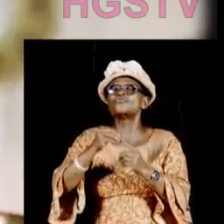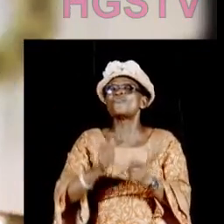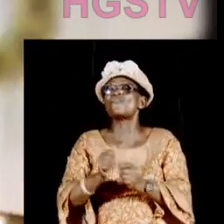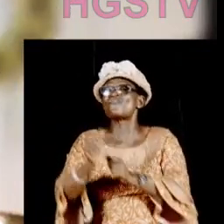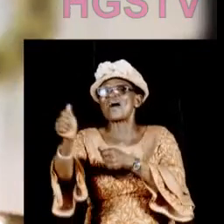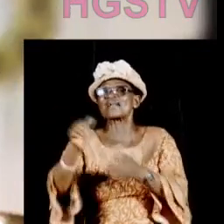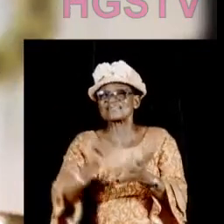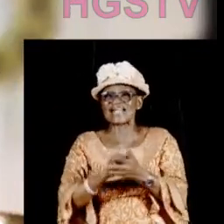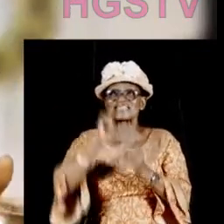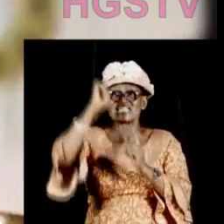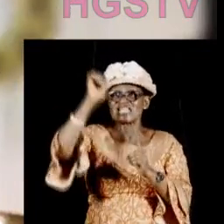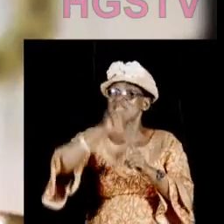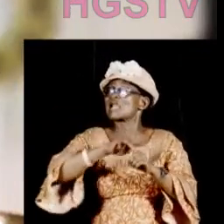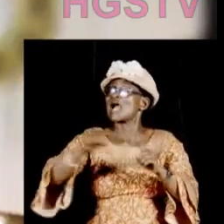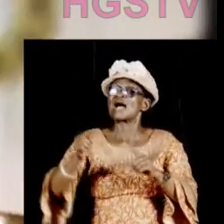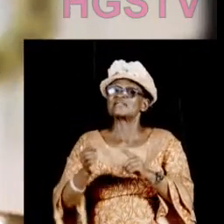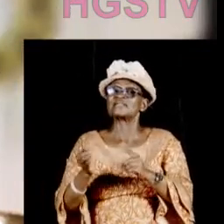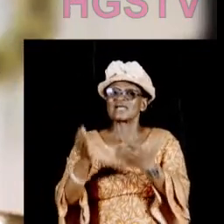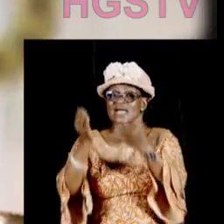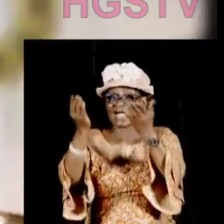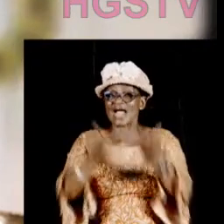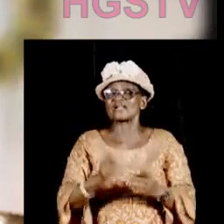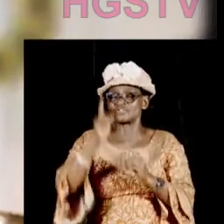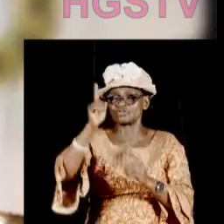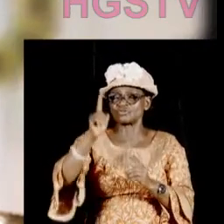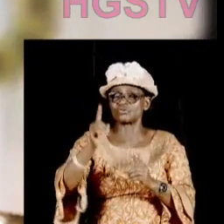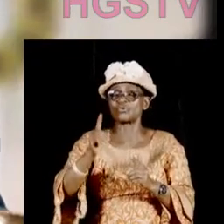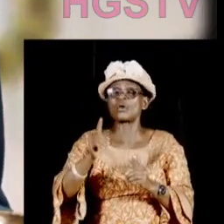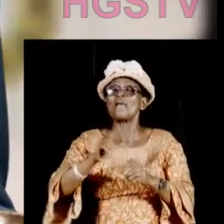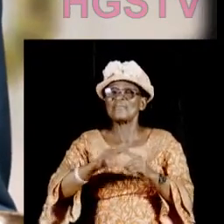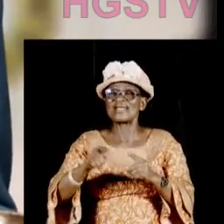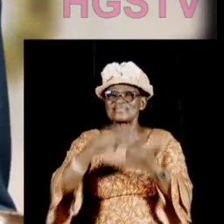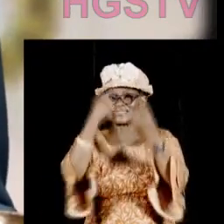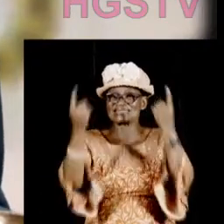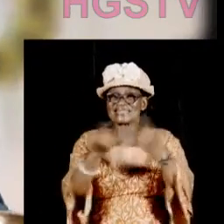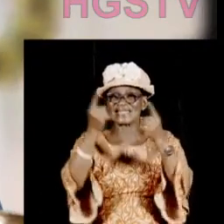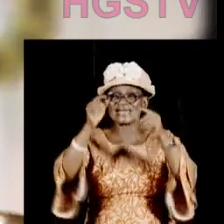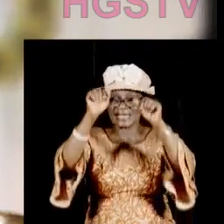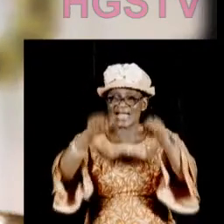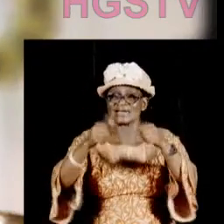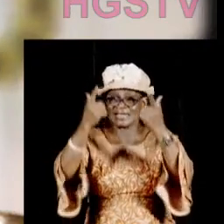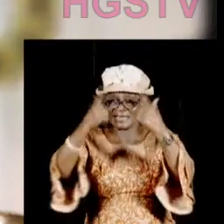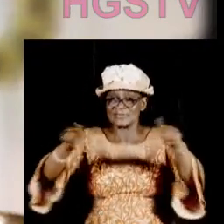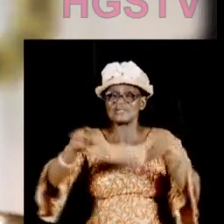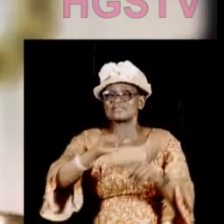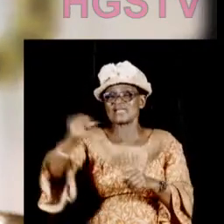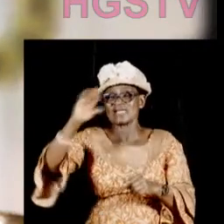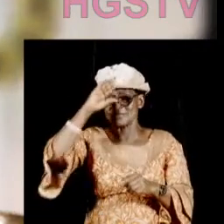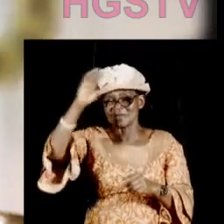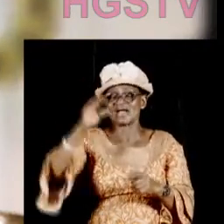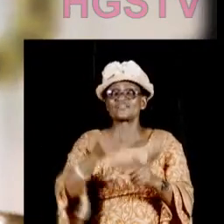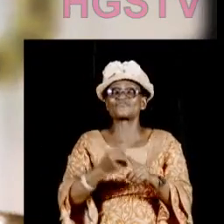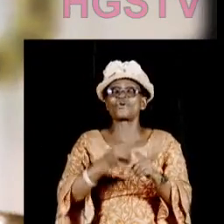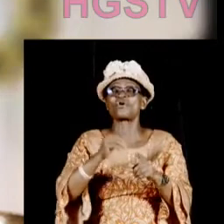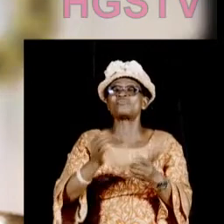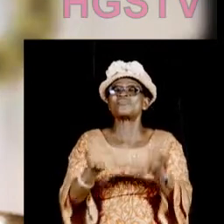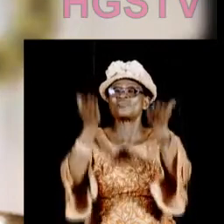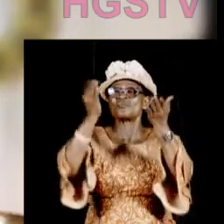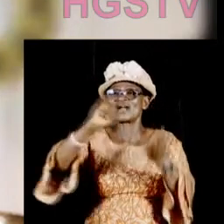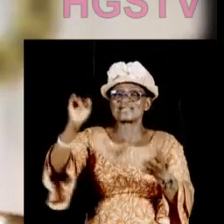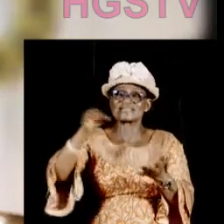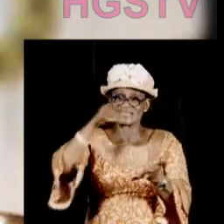you. However, sin can limit a man from rising again. When we confess